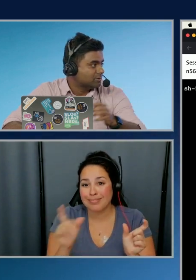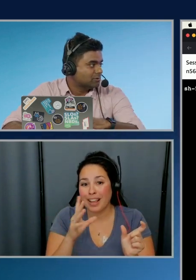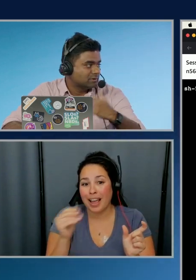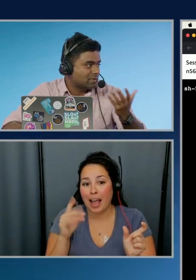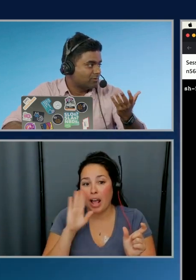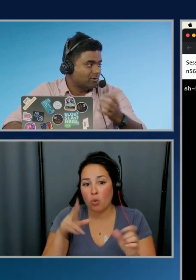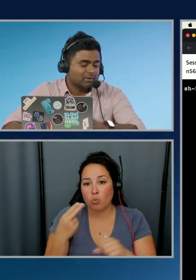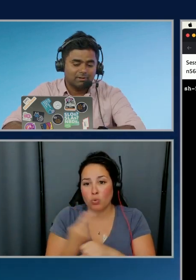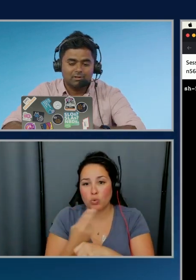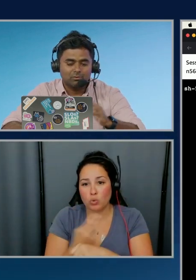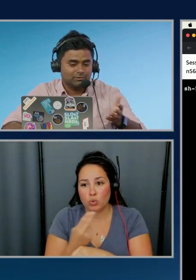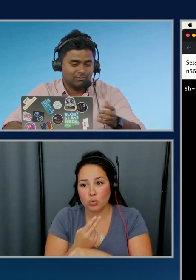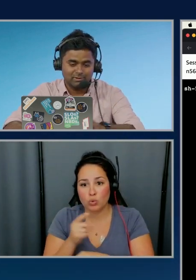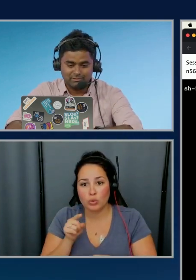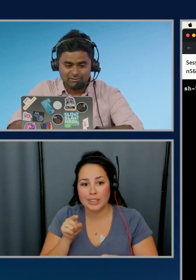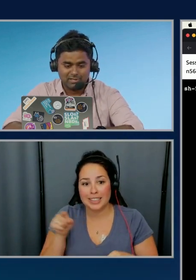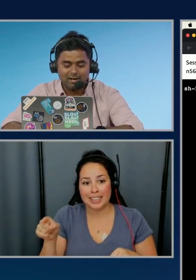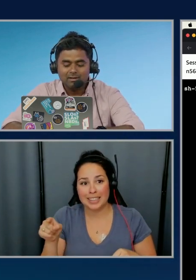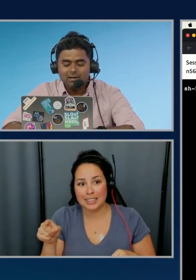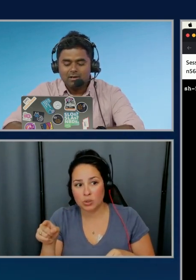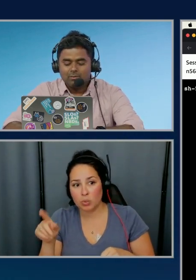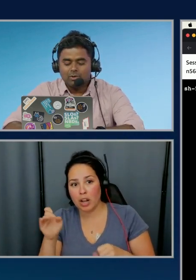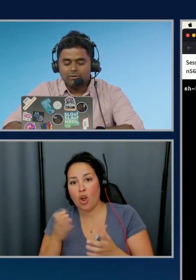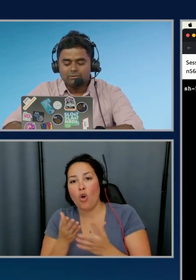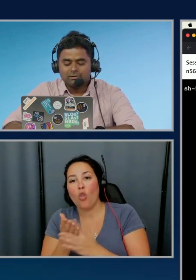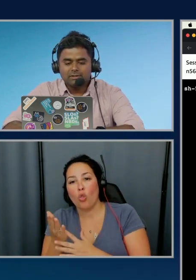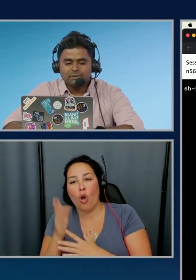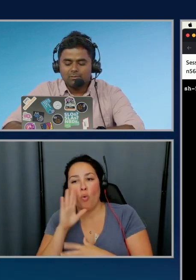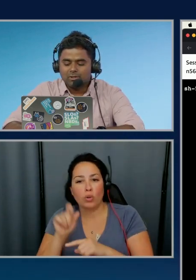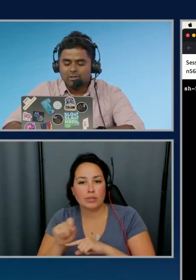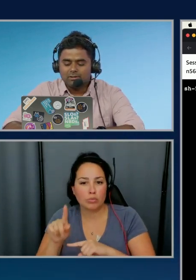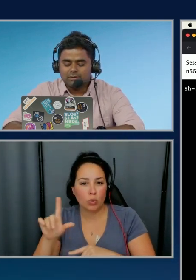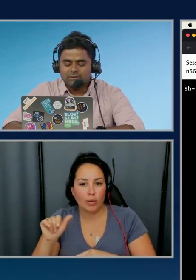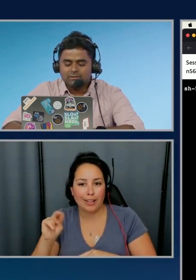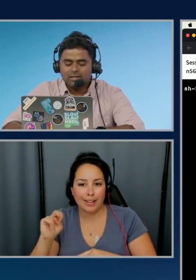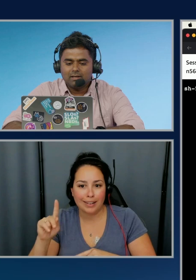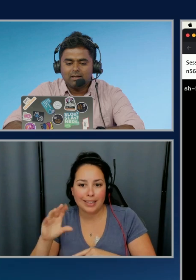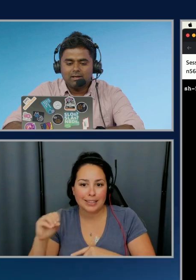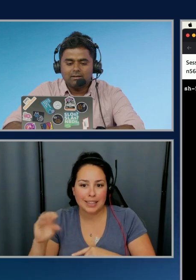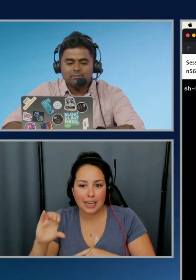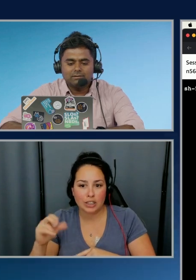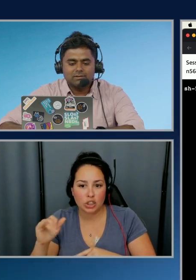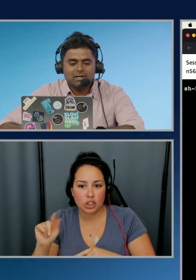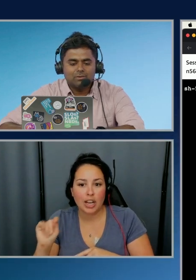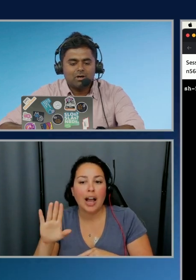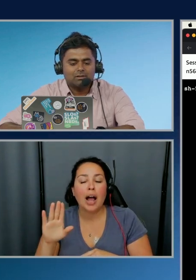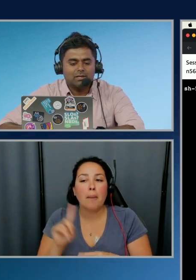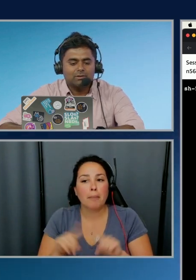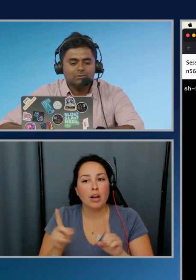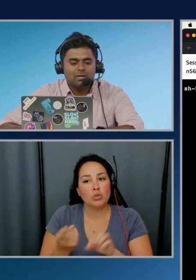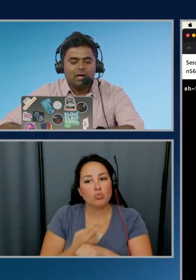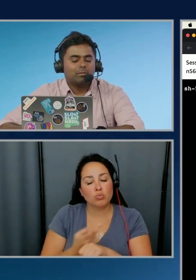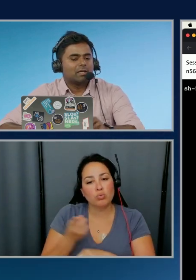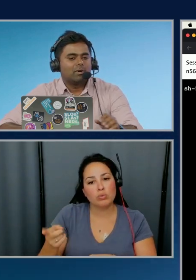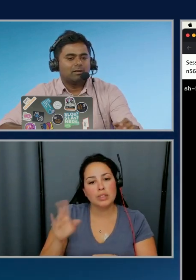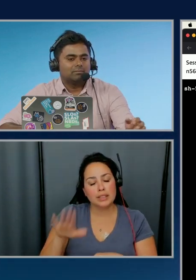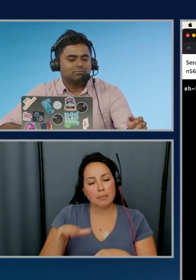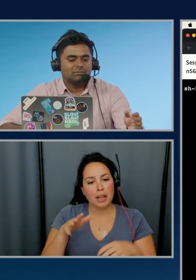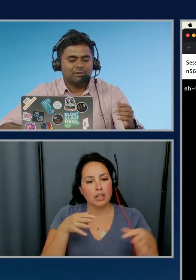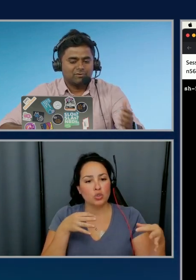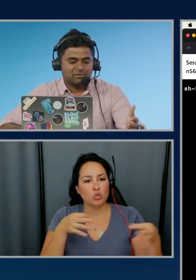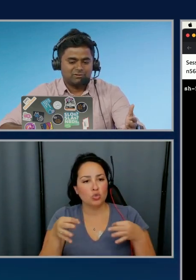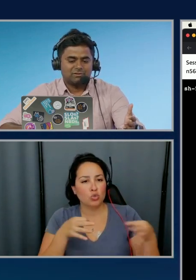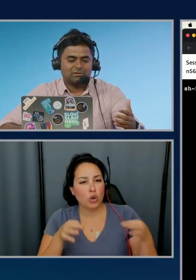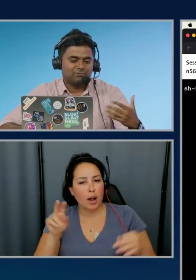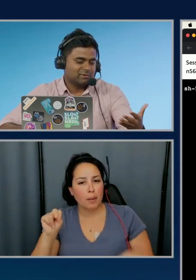we are open source. It's up there on the GitHub. We'll throw the links in the chat. But using this, I'm going to just say, hey, describe the enclaves. And by the way,